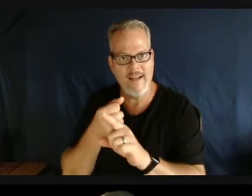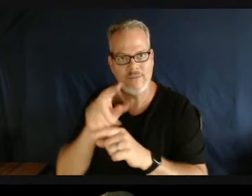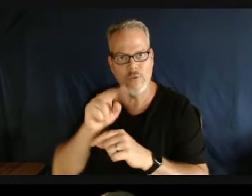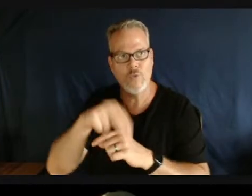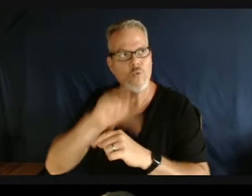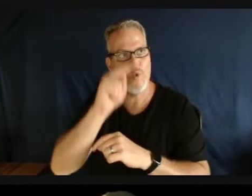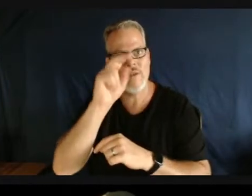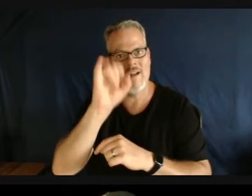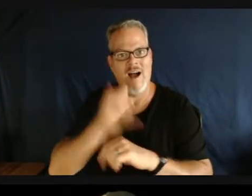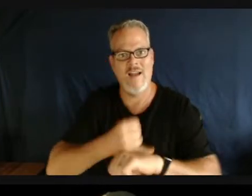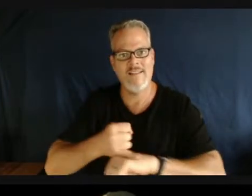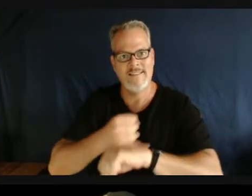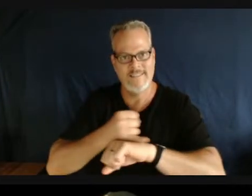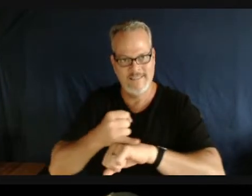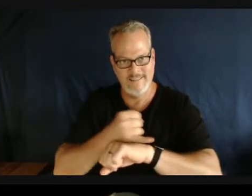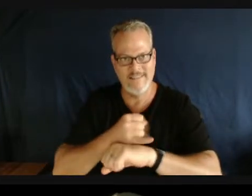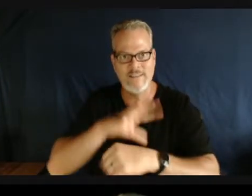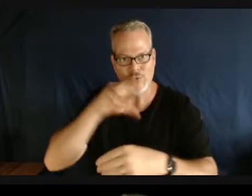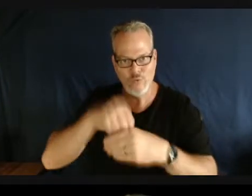by the looks of it here.